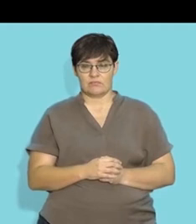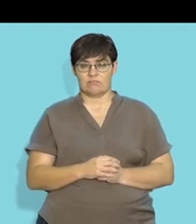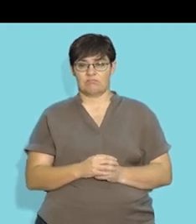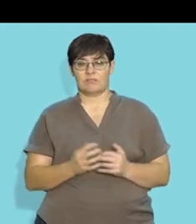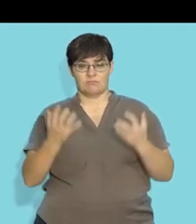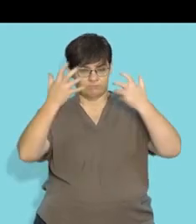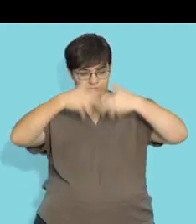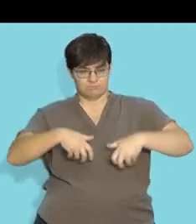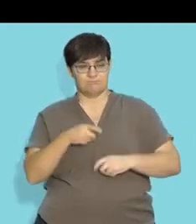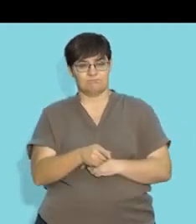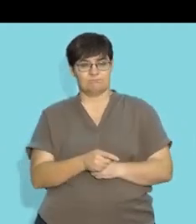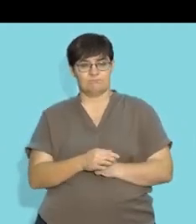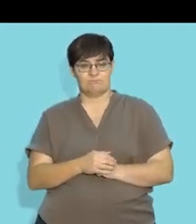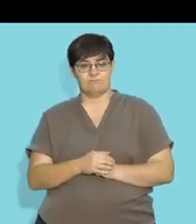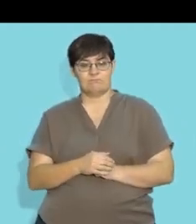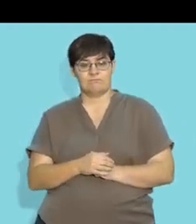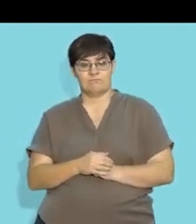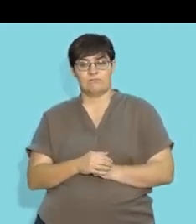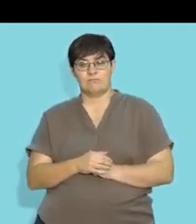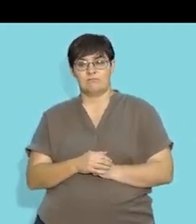just calculate the correlation coefficient.